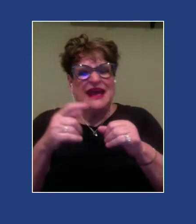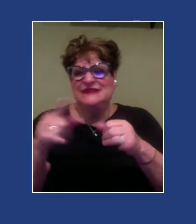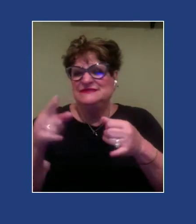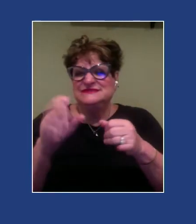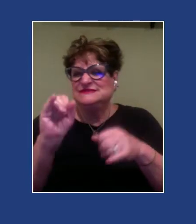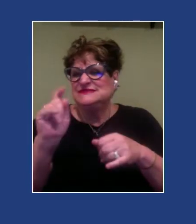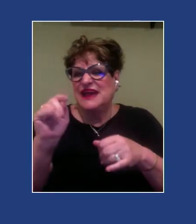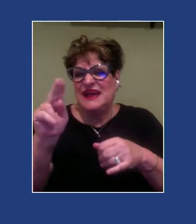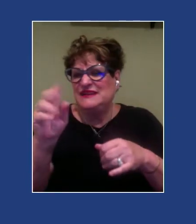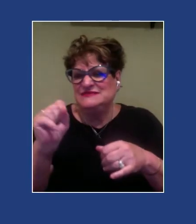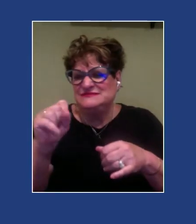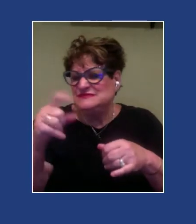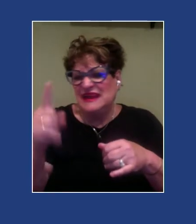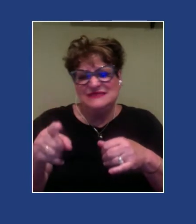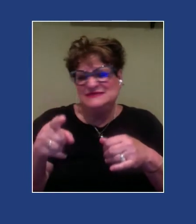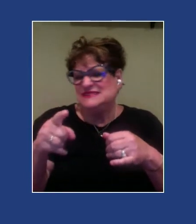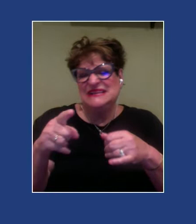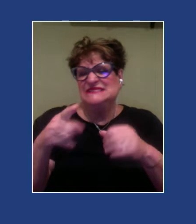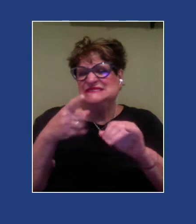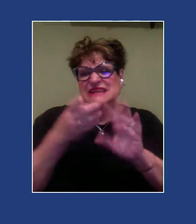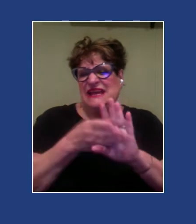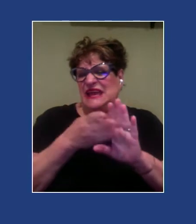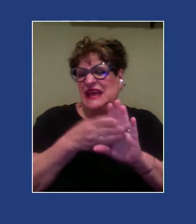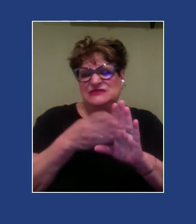and psychiatric morbidity.